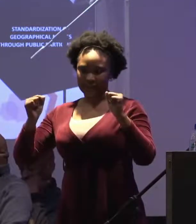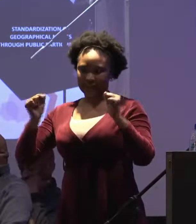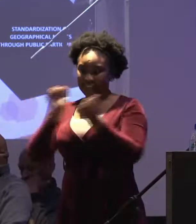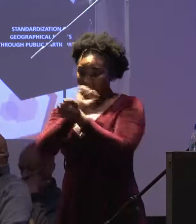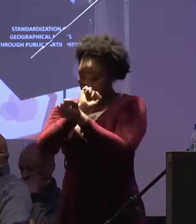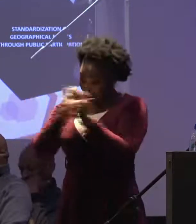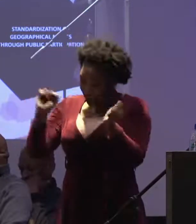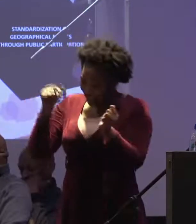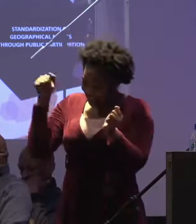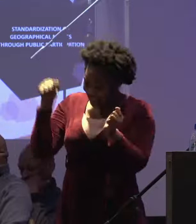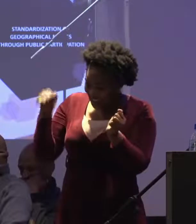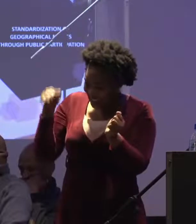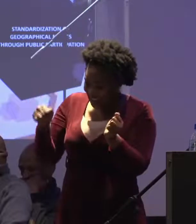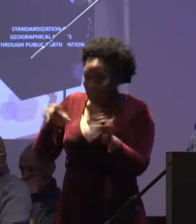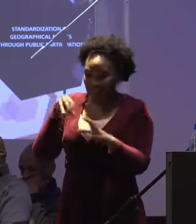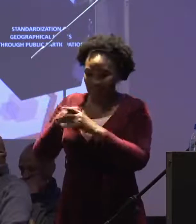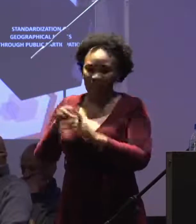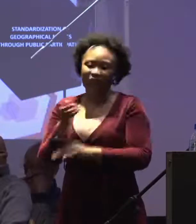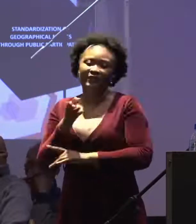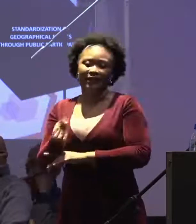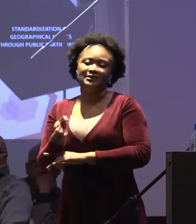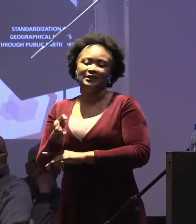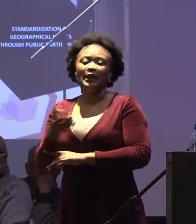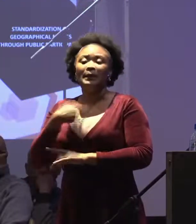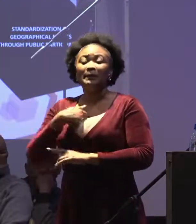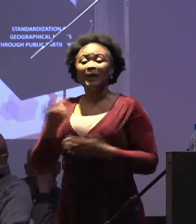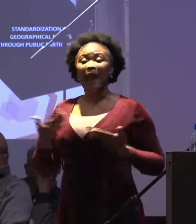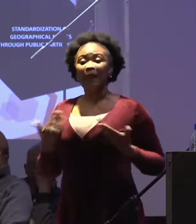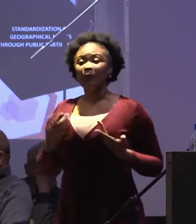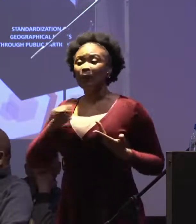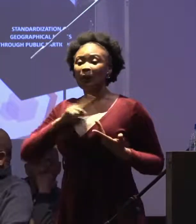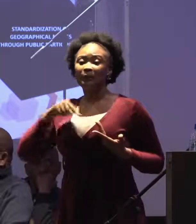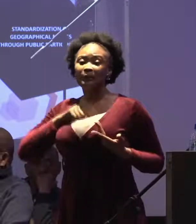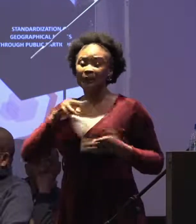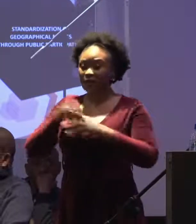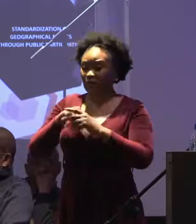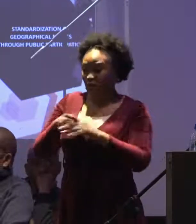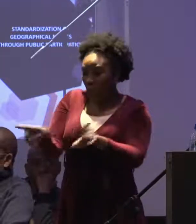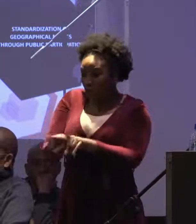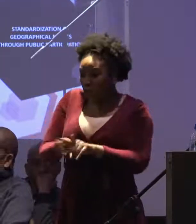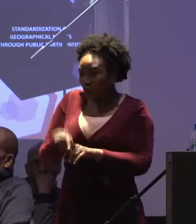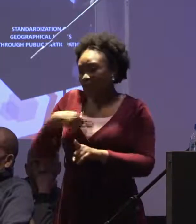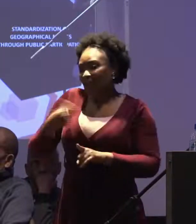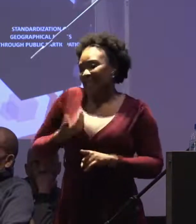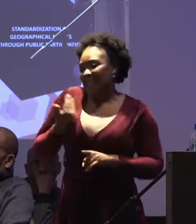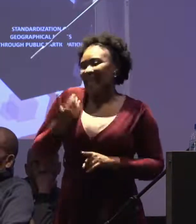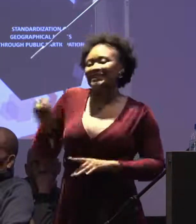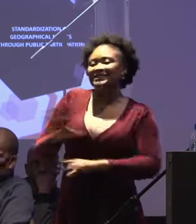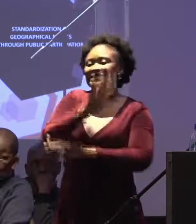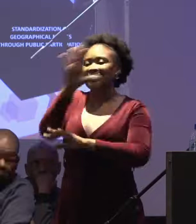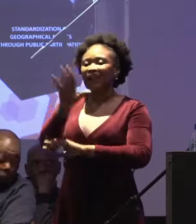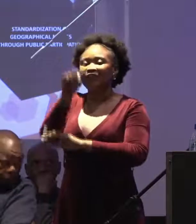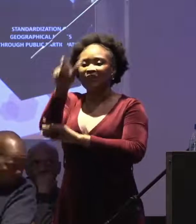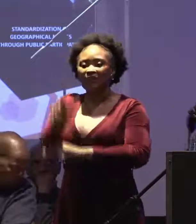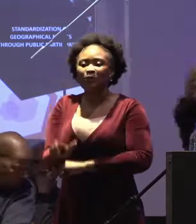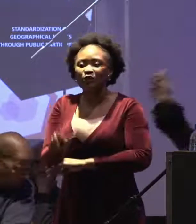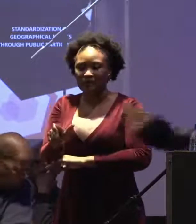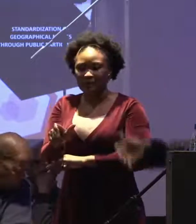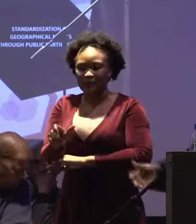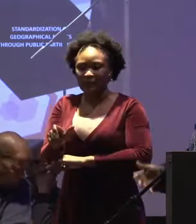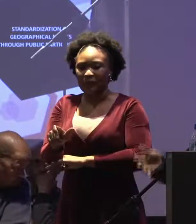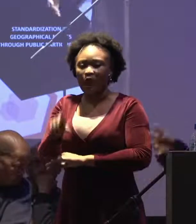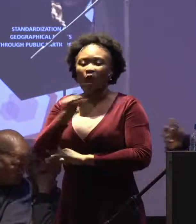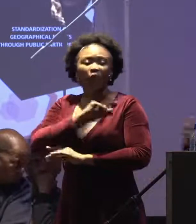about. And I'm grateful to be part of this as well as a young South African, so that it